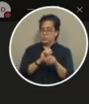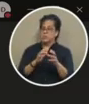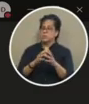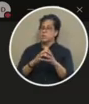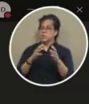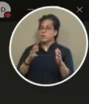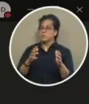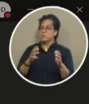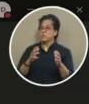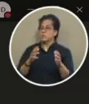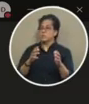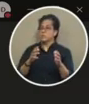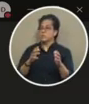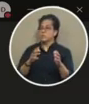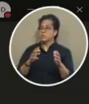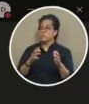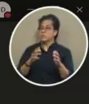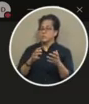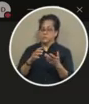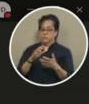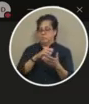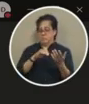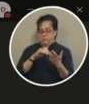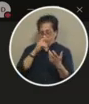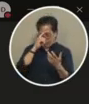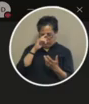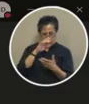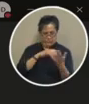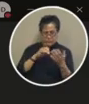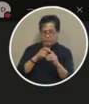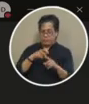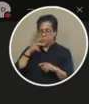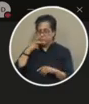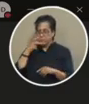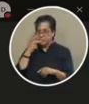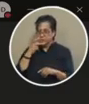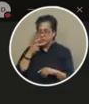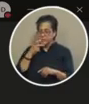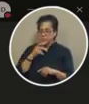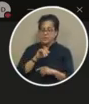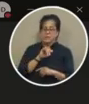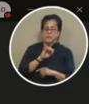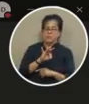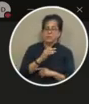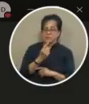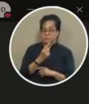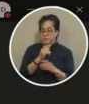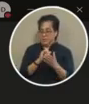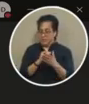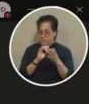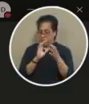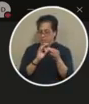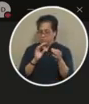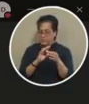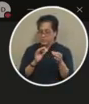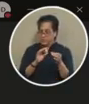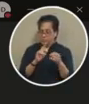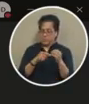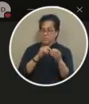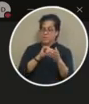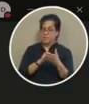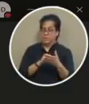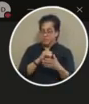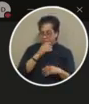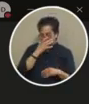of mixed signals and confusion from the public. So if there's somebody that can also comment on that